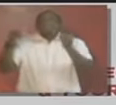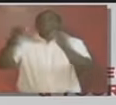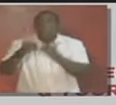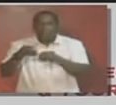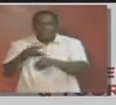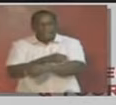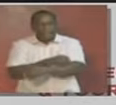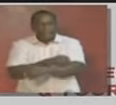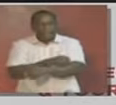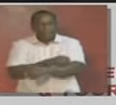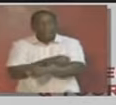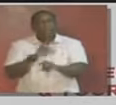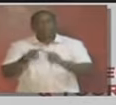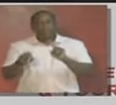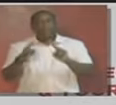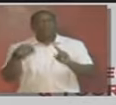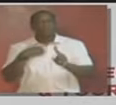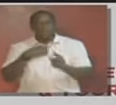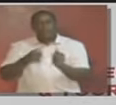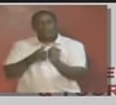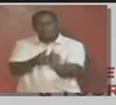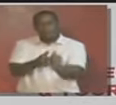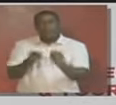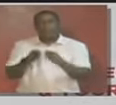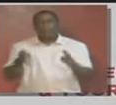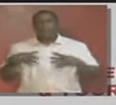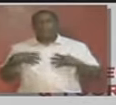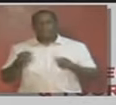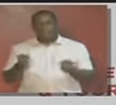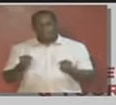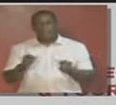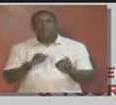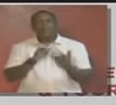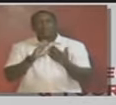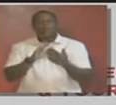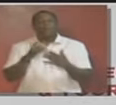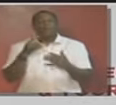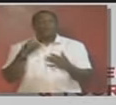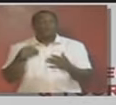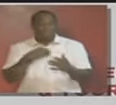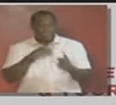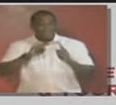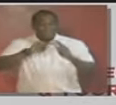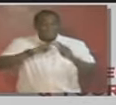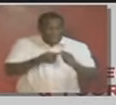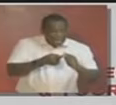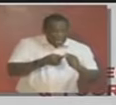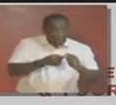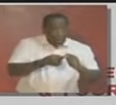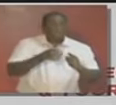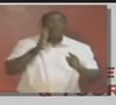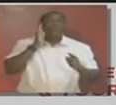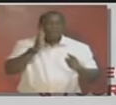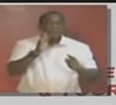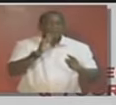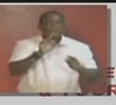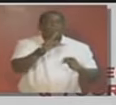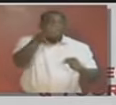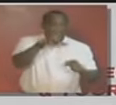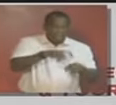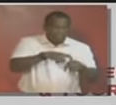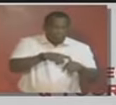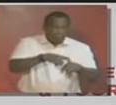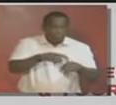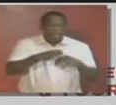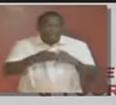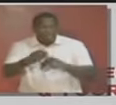public health approach of ensuring that whoever we begin to vaccinate, we can complete vaccination for. And